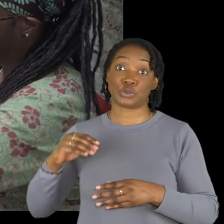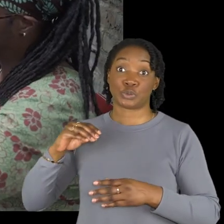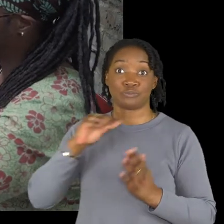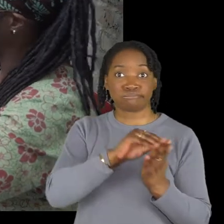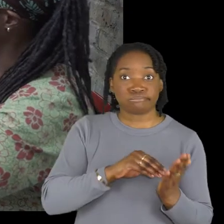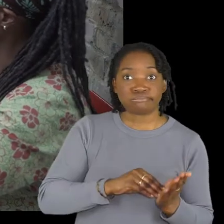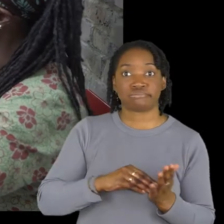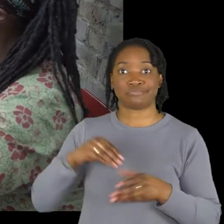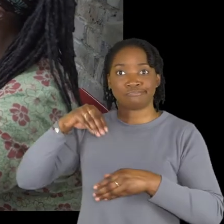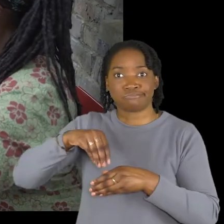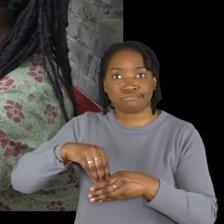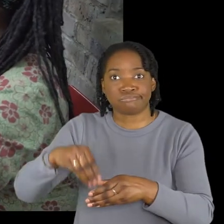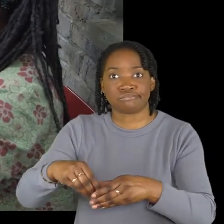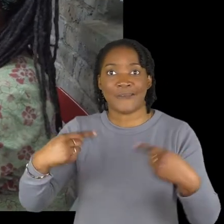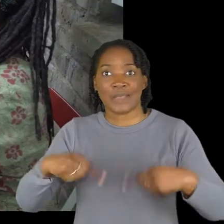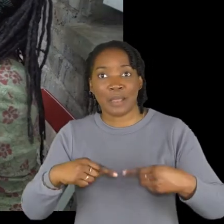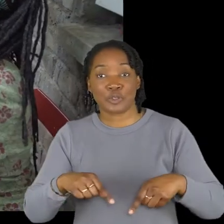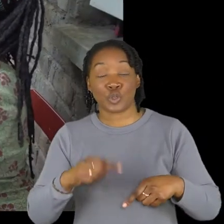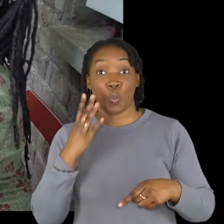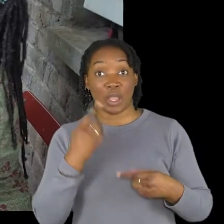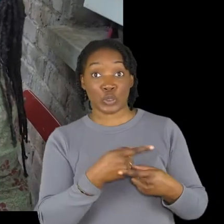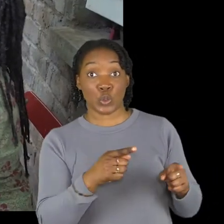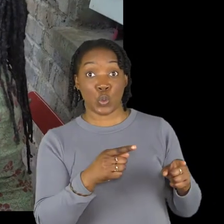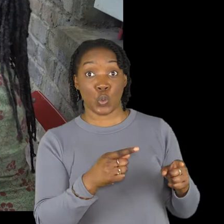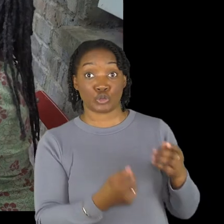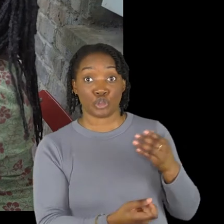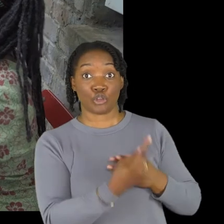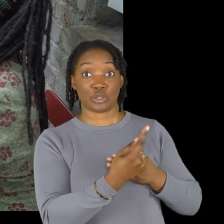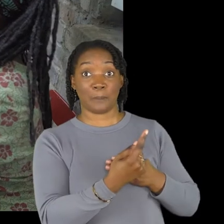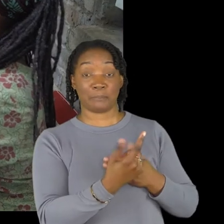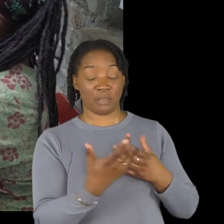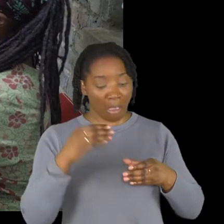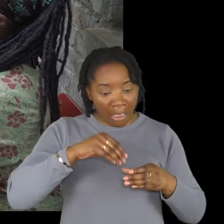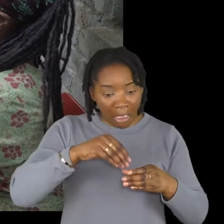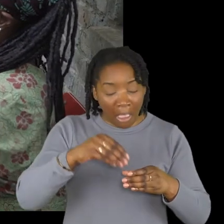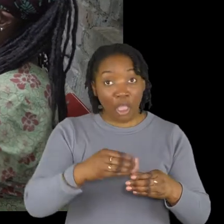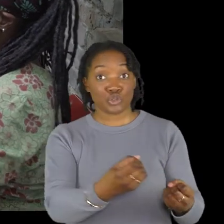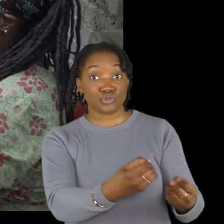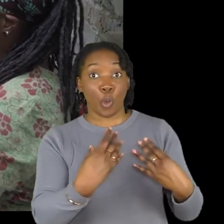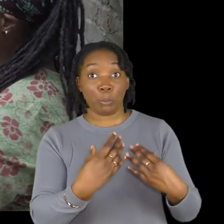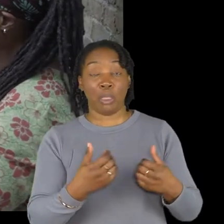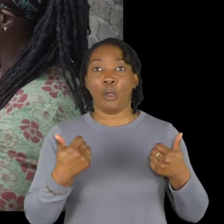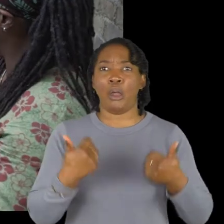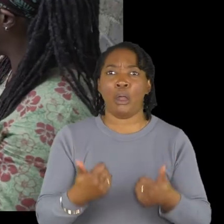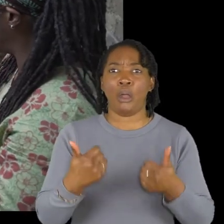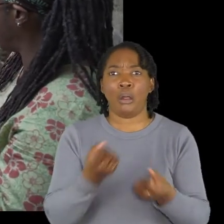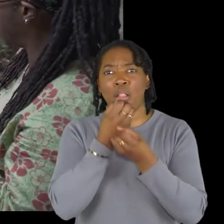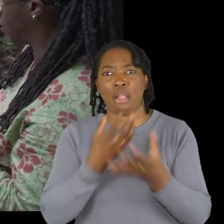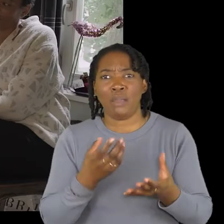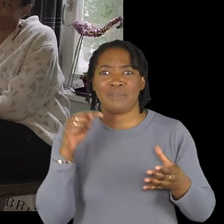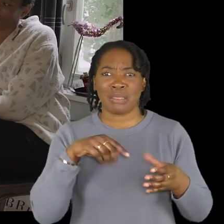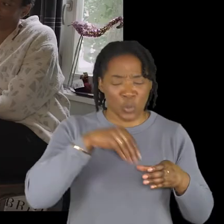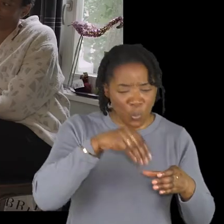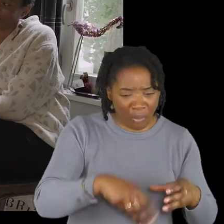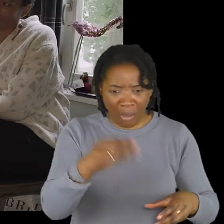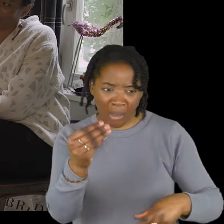needed to be available. So when you all showed up and said, though, you've gone through this stuff and it was really great and you were able to do this and that,